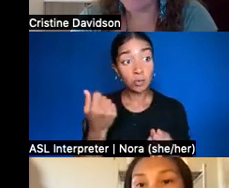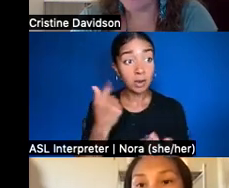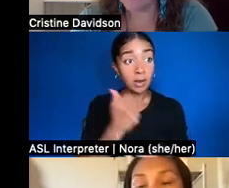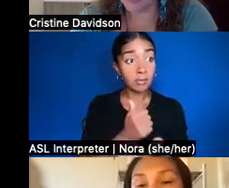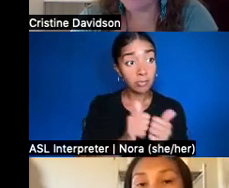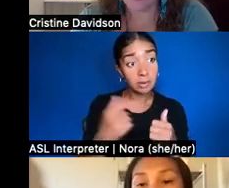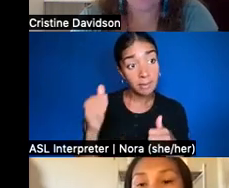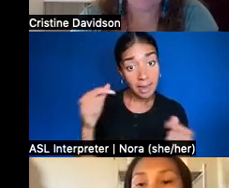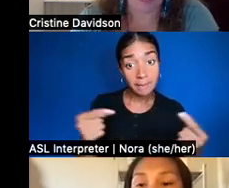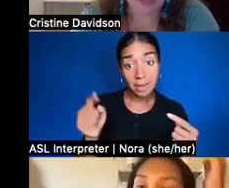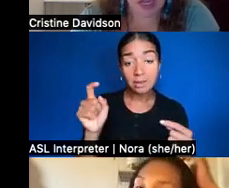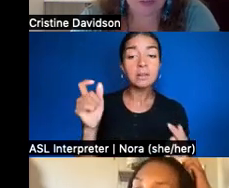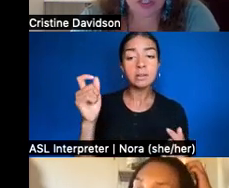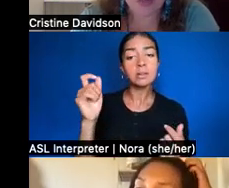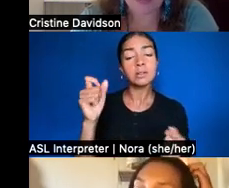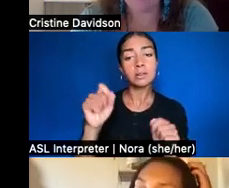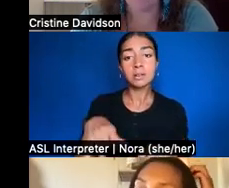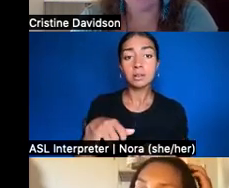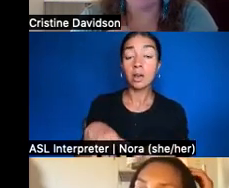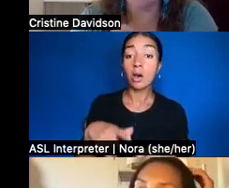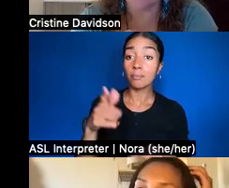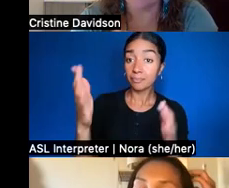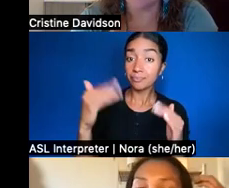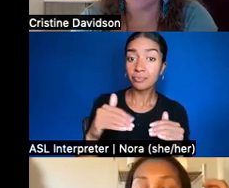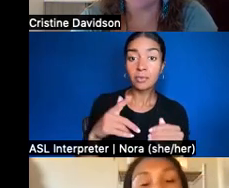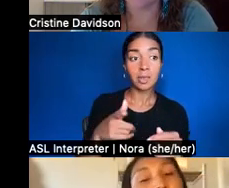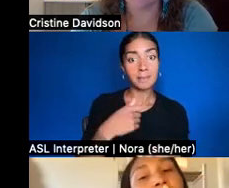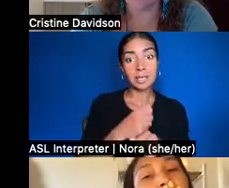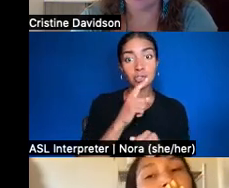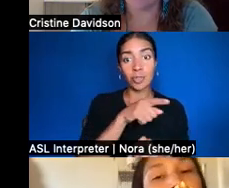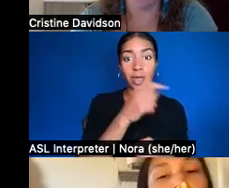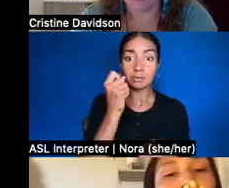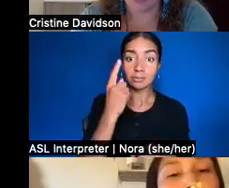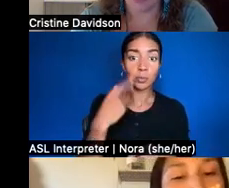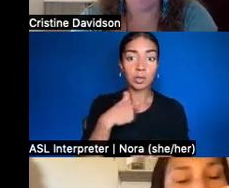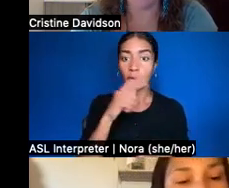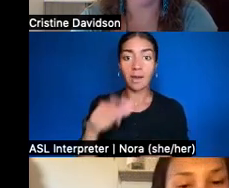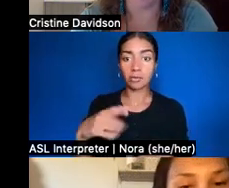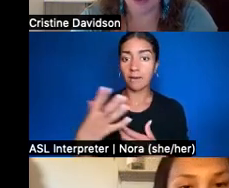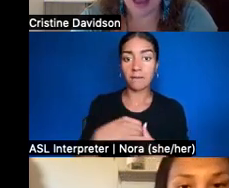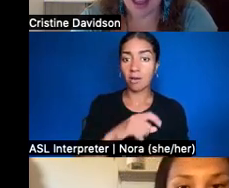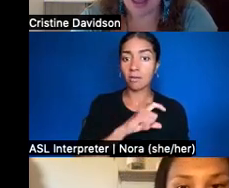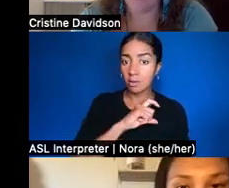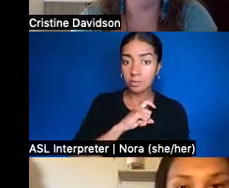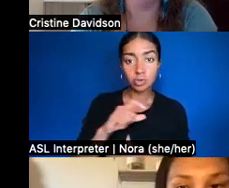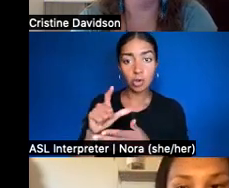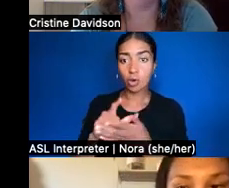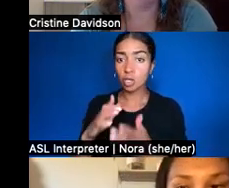Assure them that we do not need to involve law enforcement. What they decide to share stays within the office.